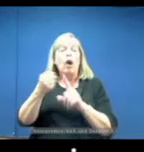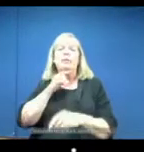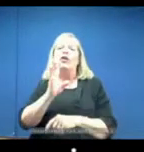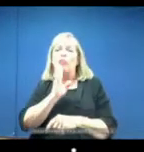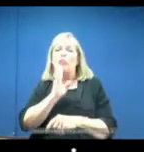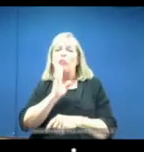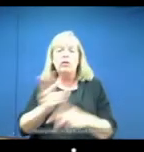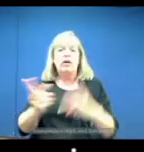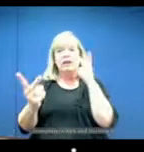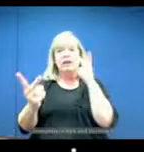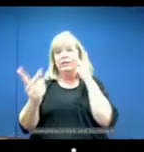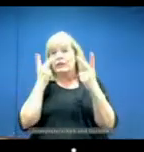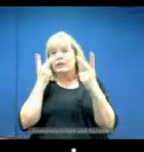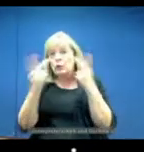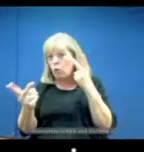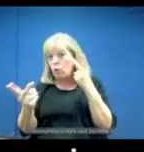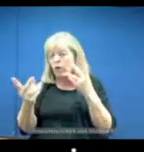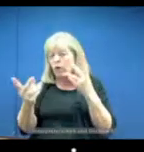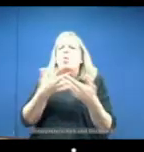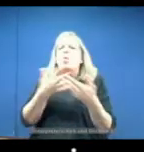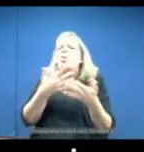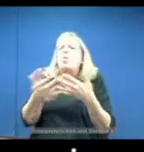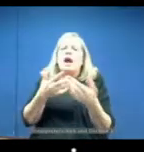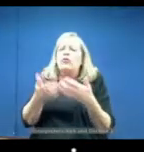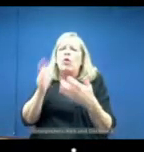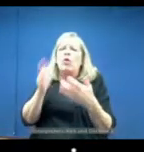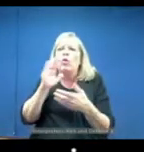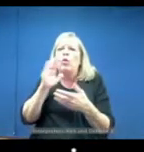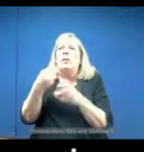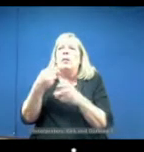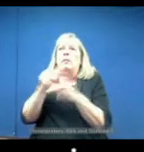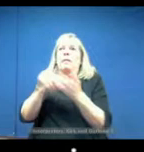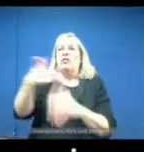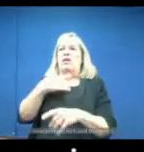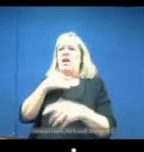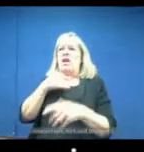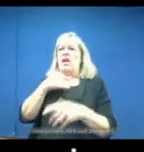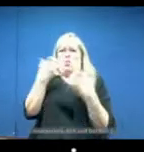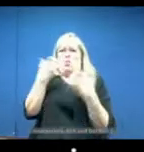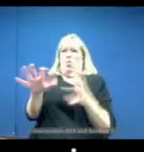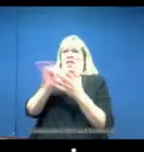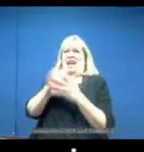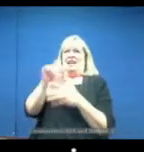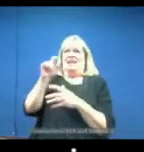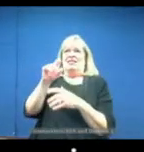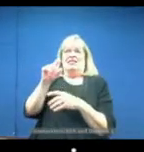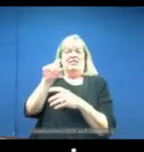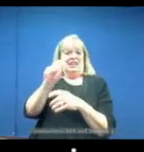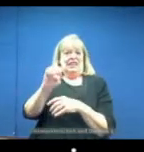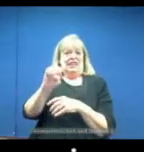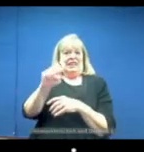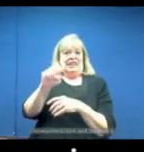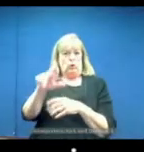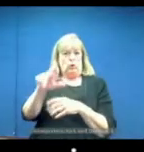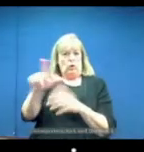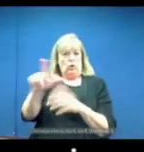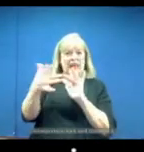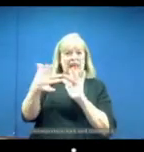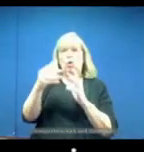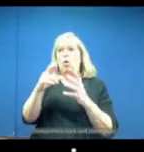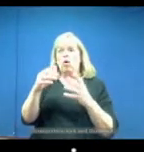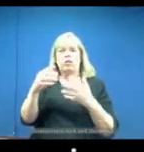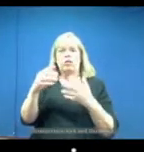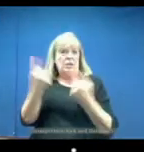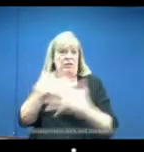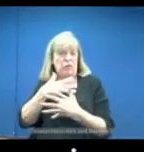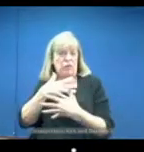that forces unwanted sexual contact or attention. Examples might be voyeurism, when